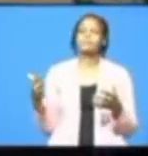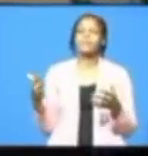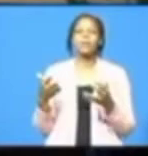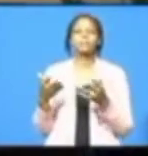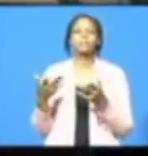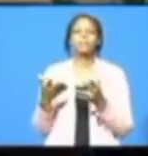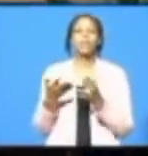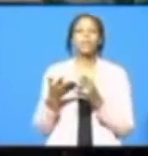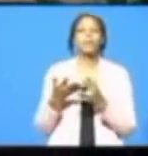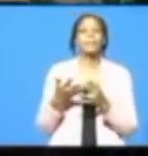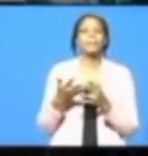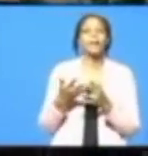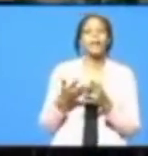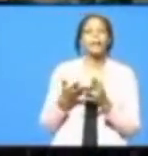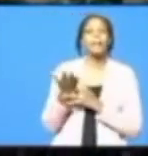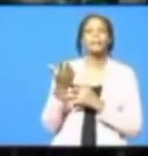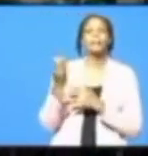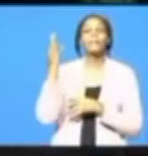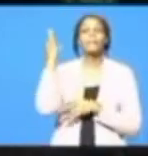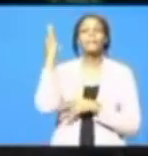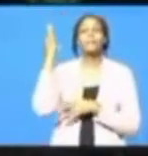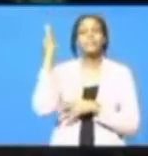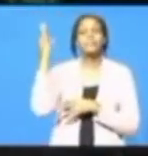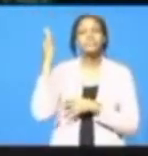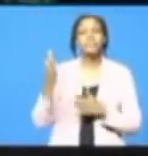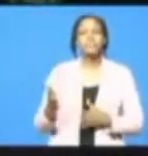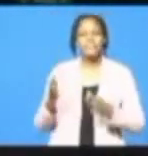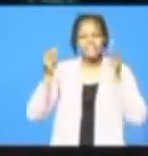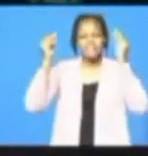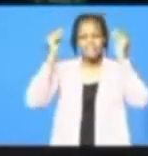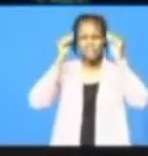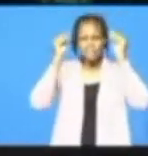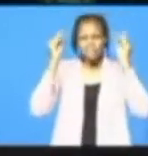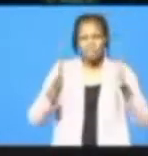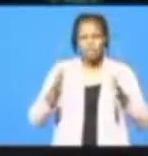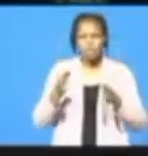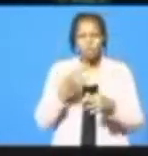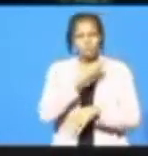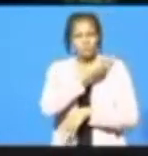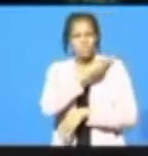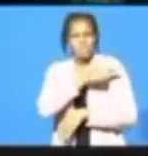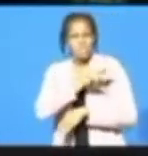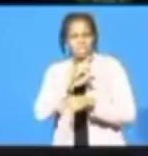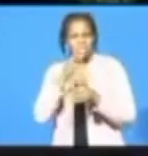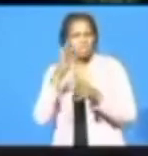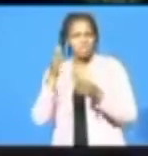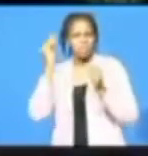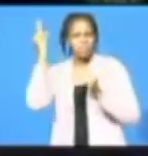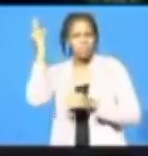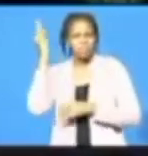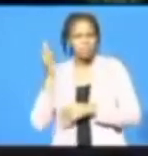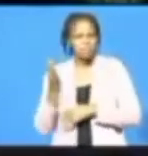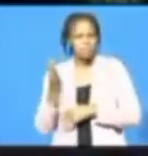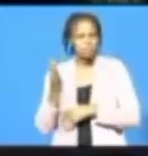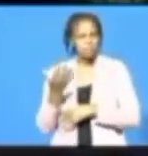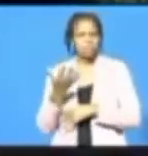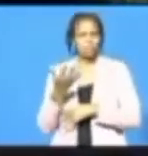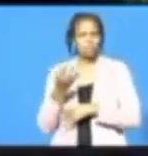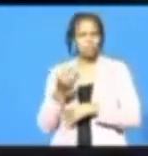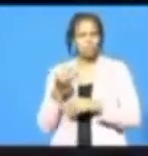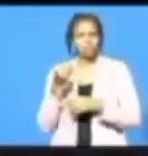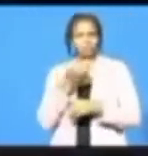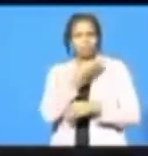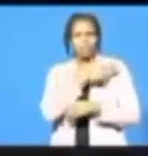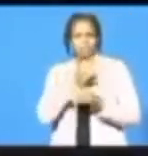preachers and teachers, by religious preachers and religious